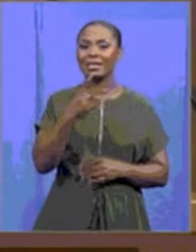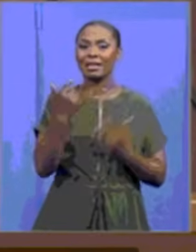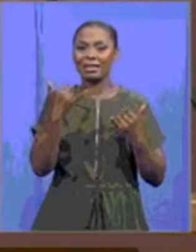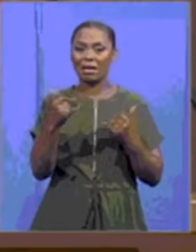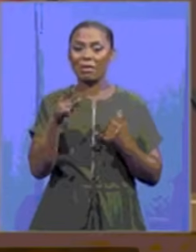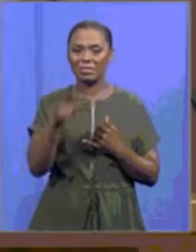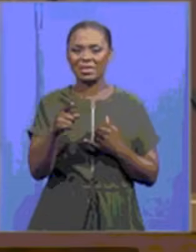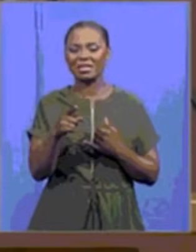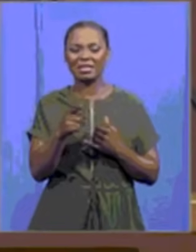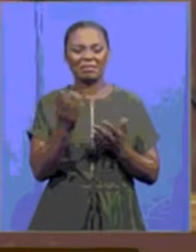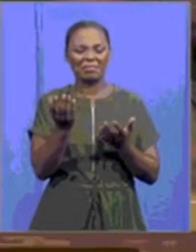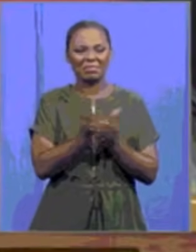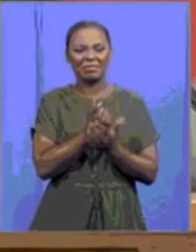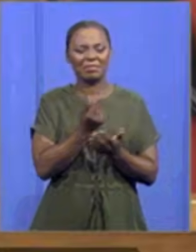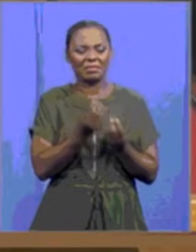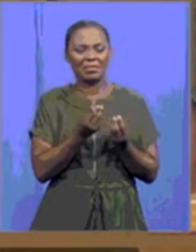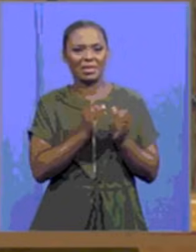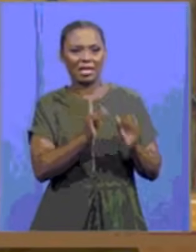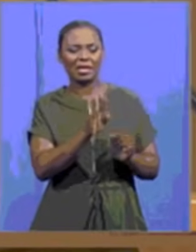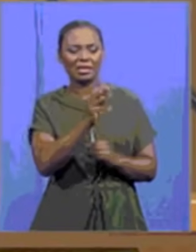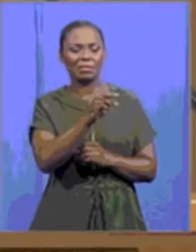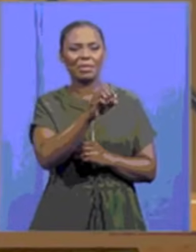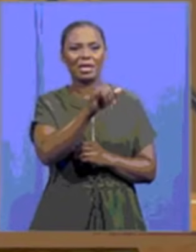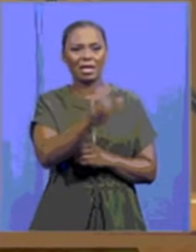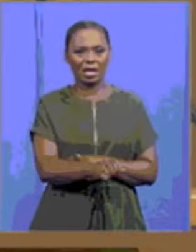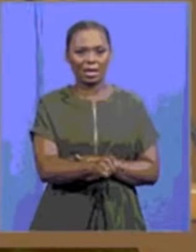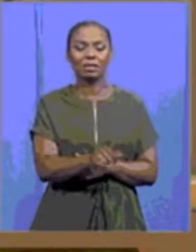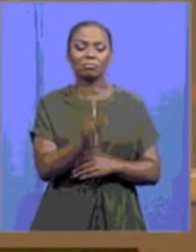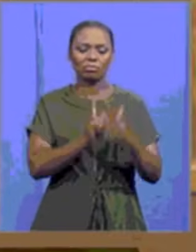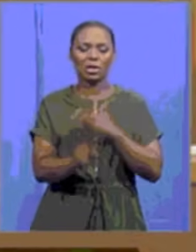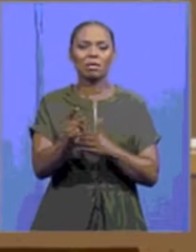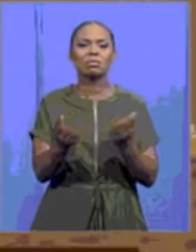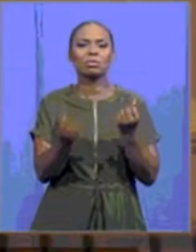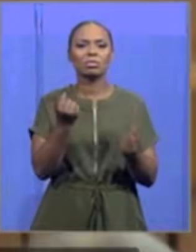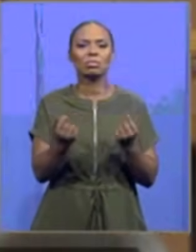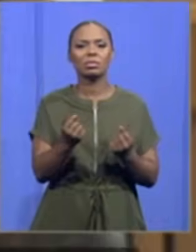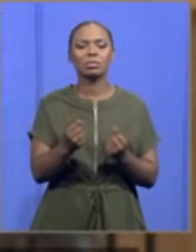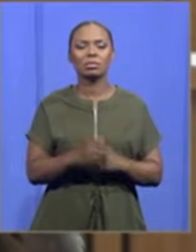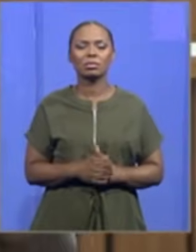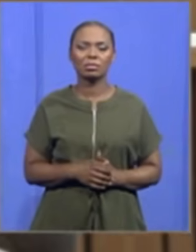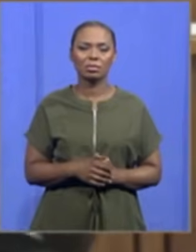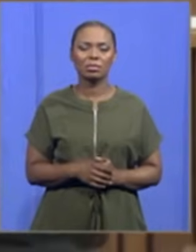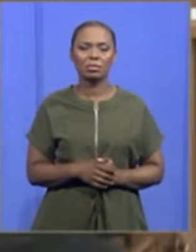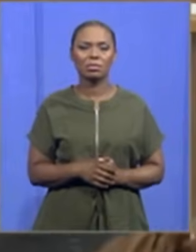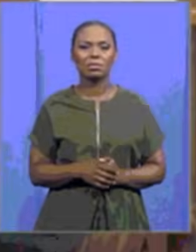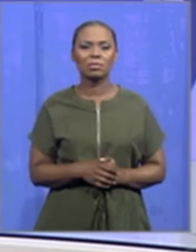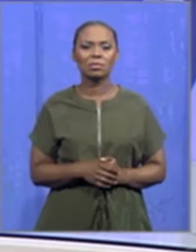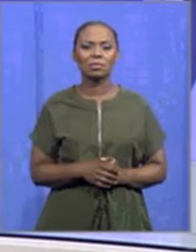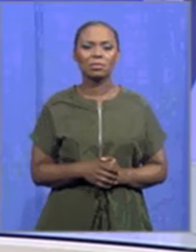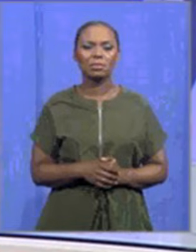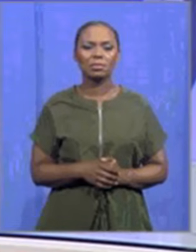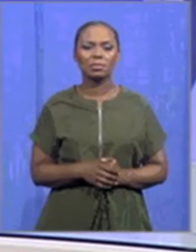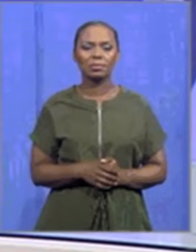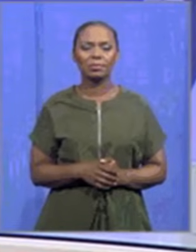tša Sibiya go letetšwe gore le tla tšwelela tshekong e latelago.